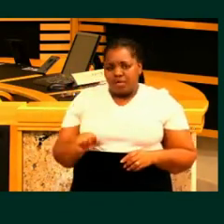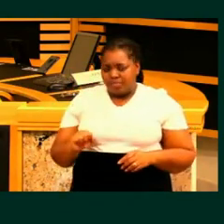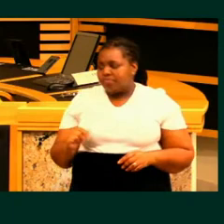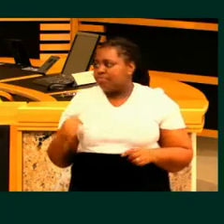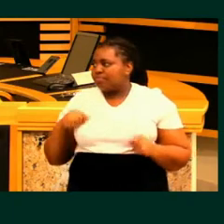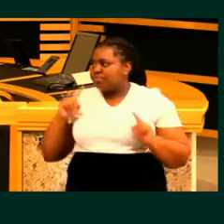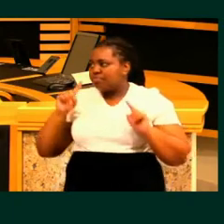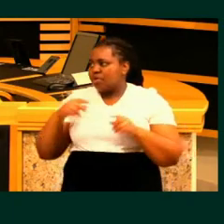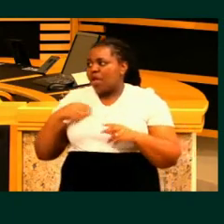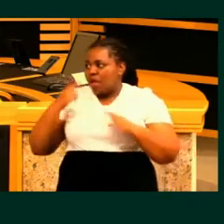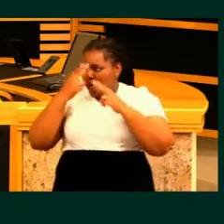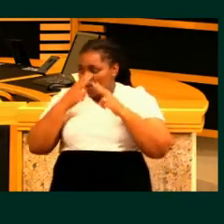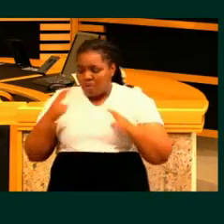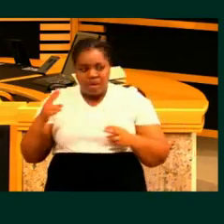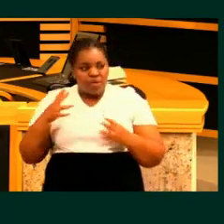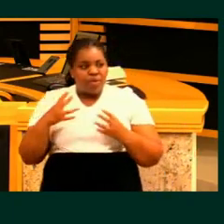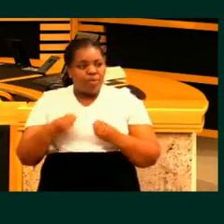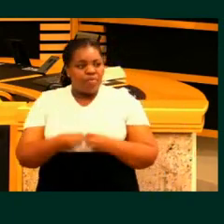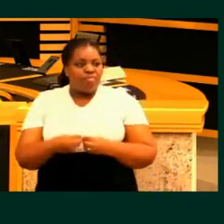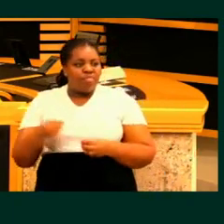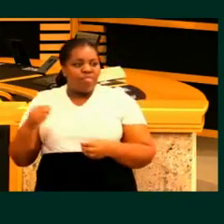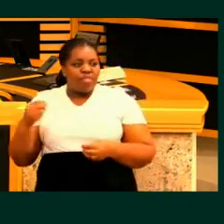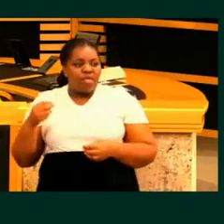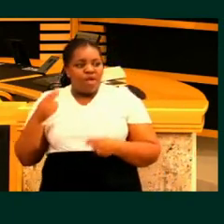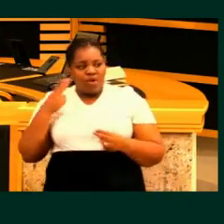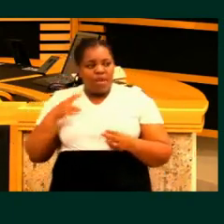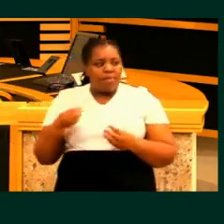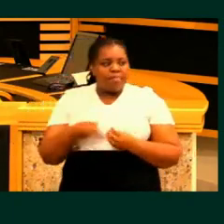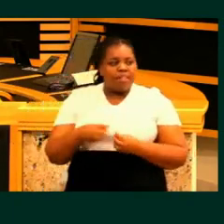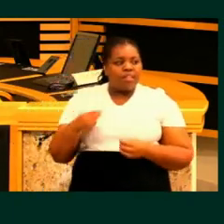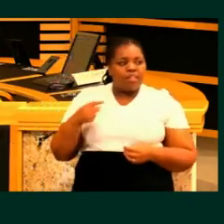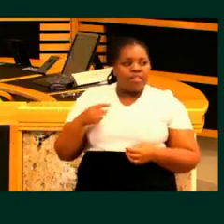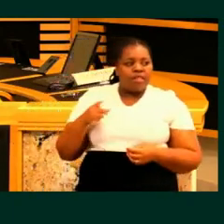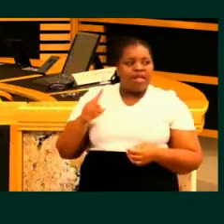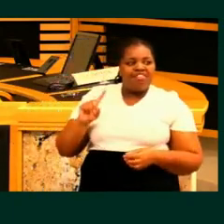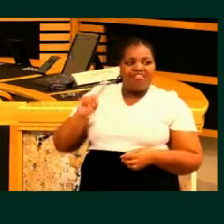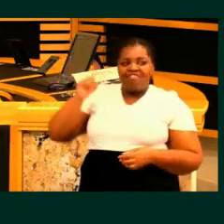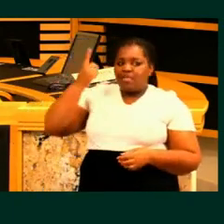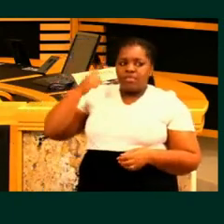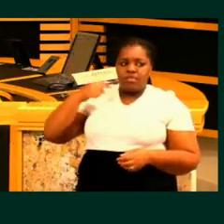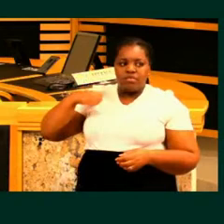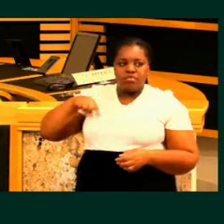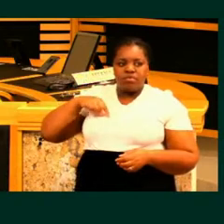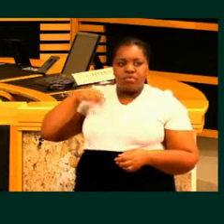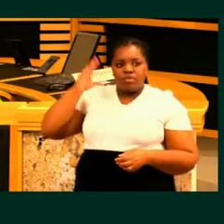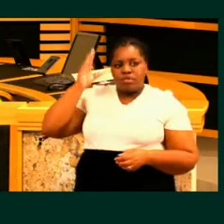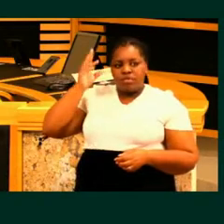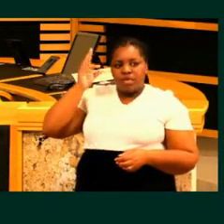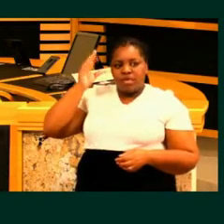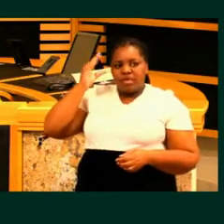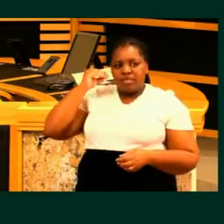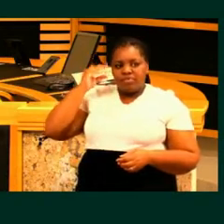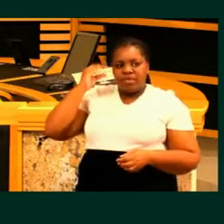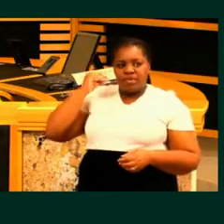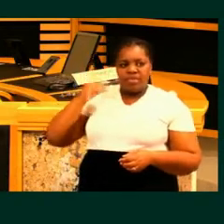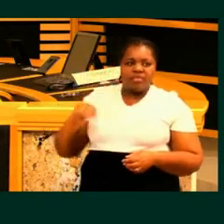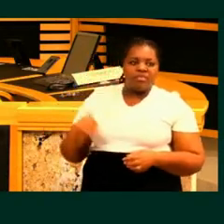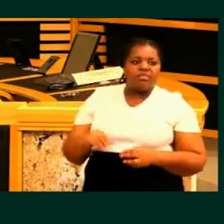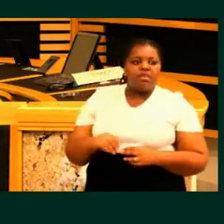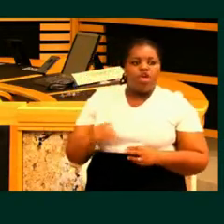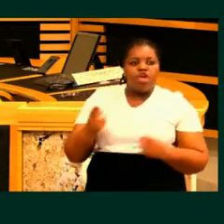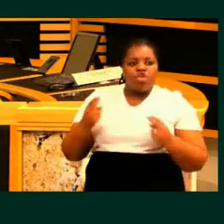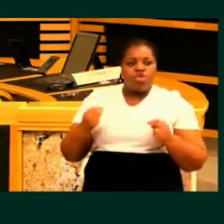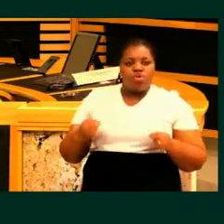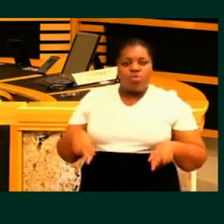week HRI our first experience one minute of a new road